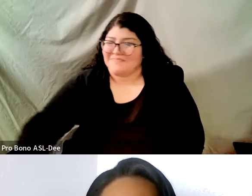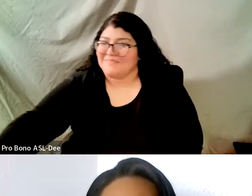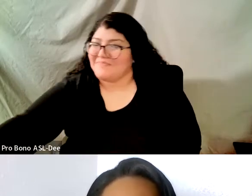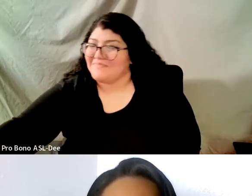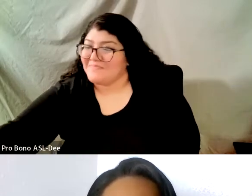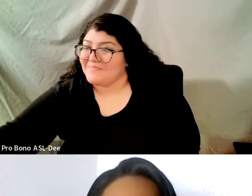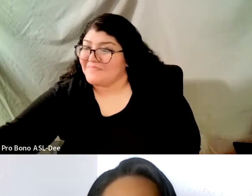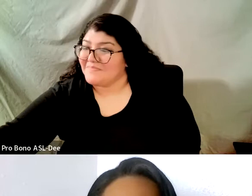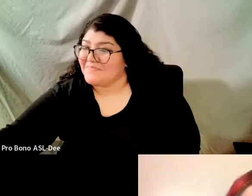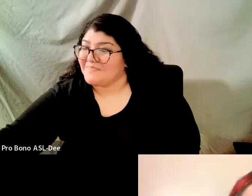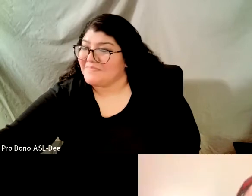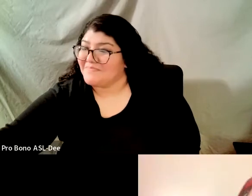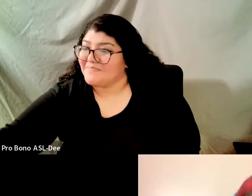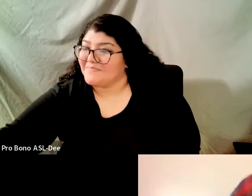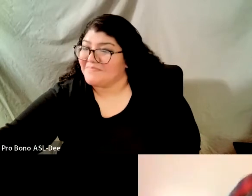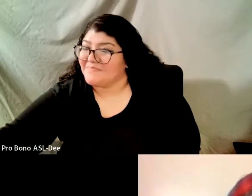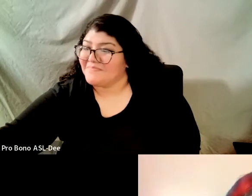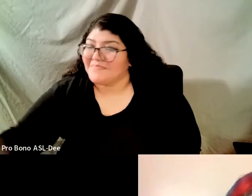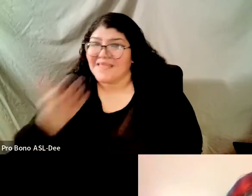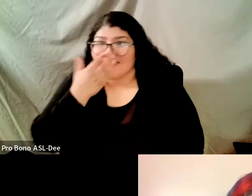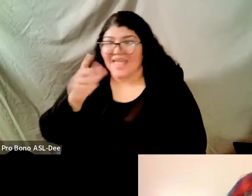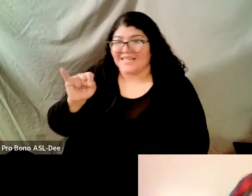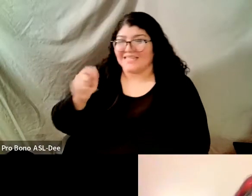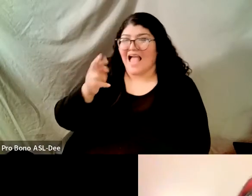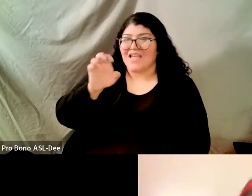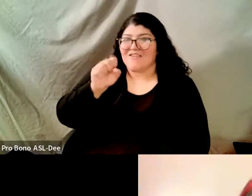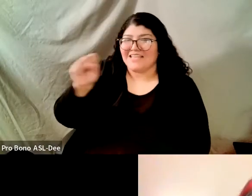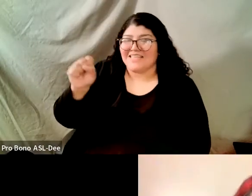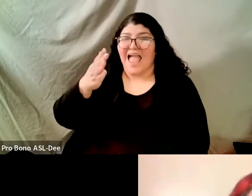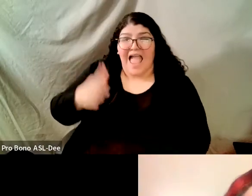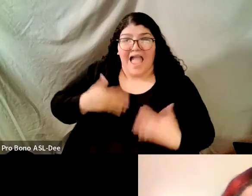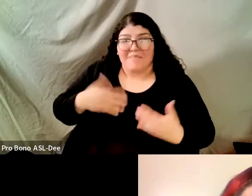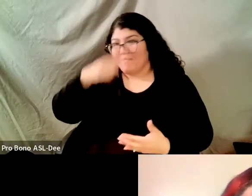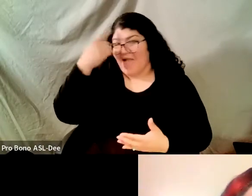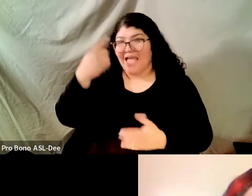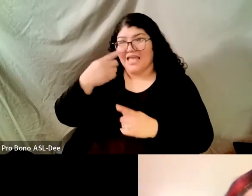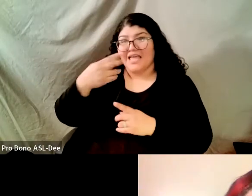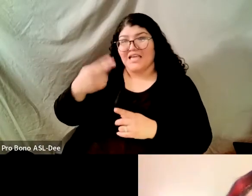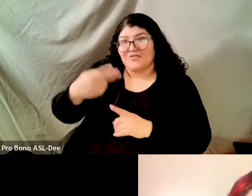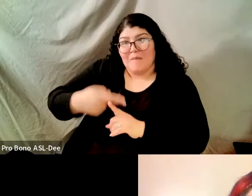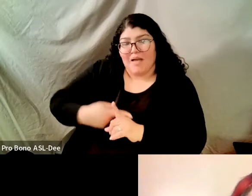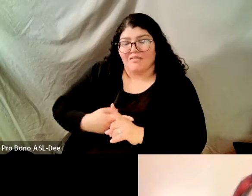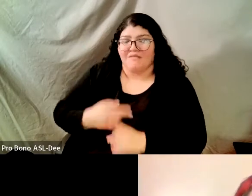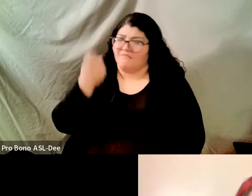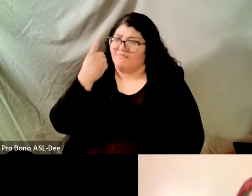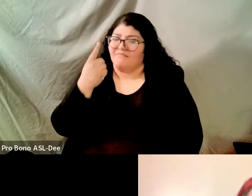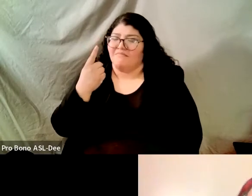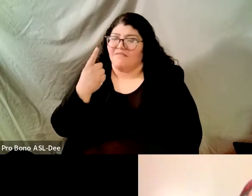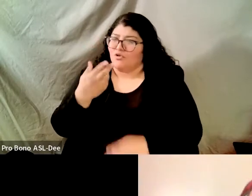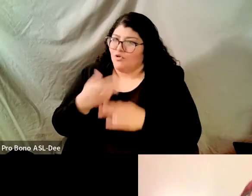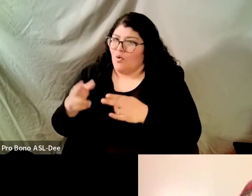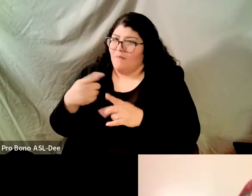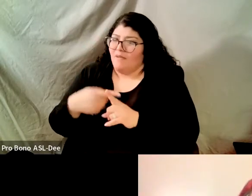Thanks, Tigress. Happy Black History Month. Even though it's a short month, it's a meaningful month.